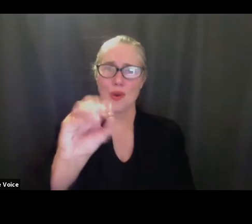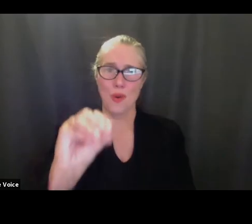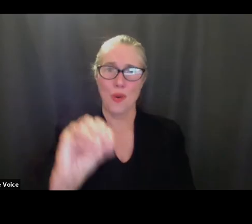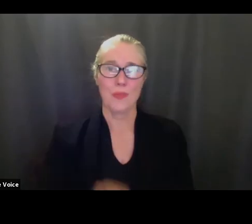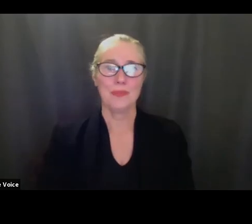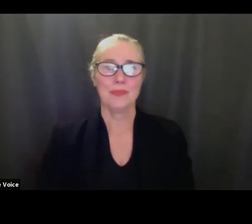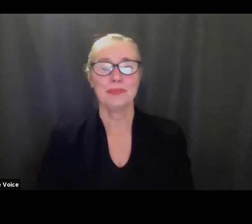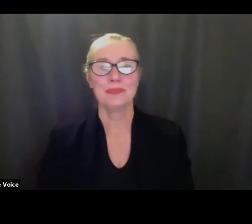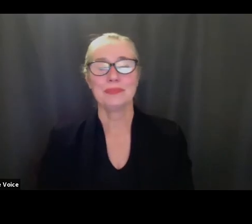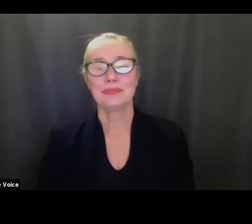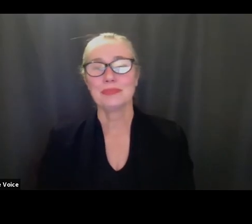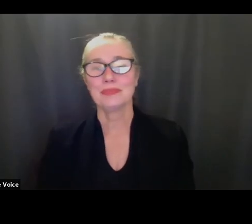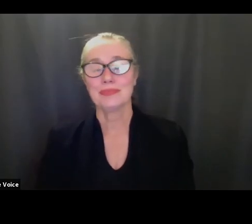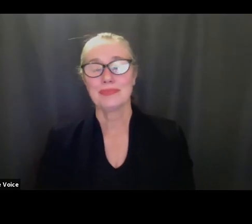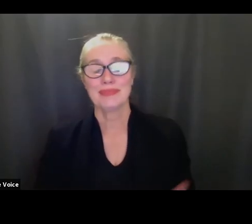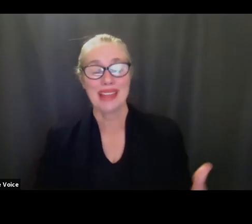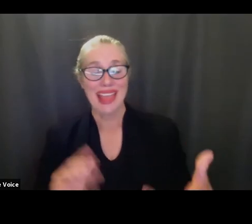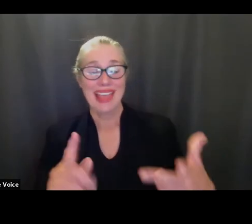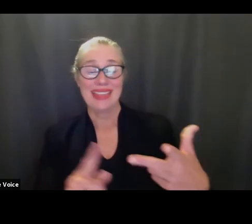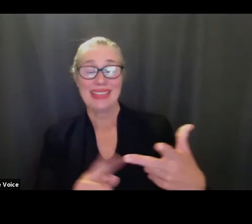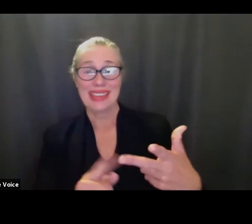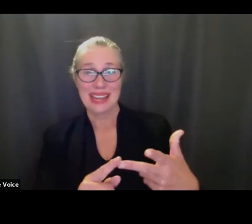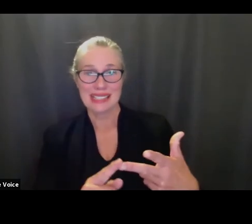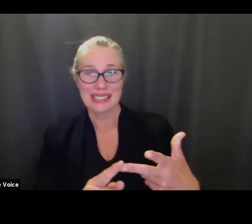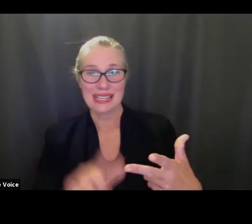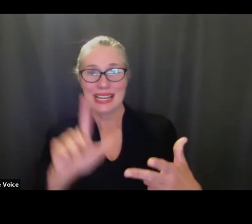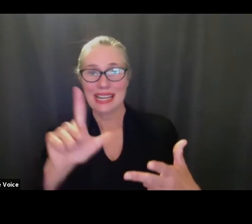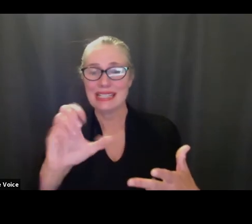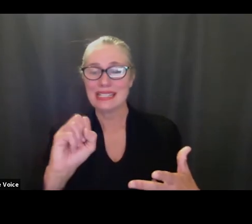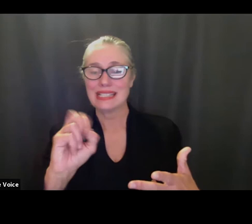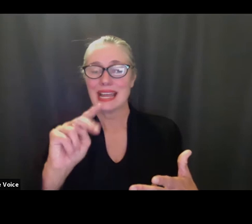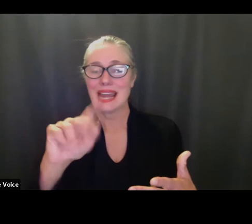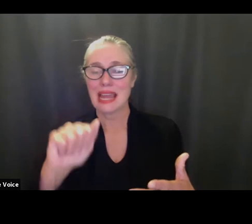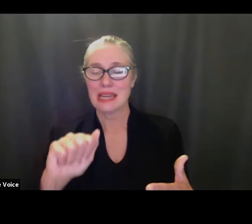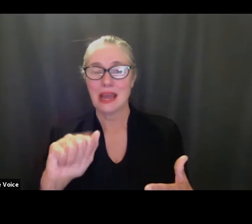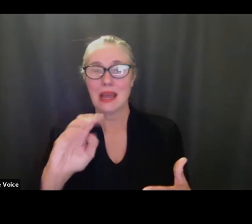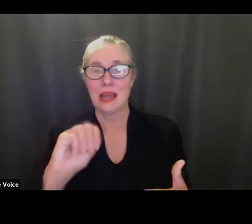thank you the next speaker is lena mullet